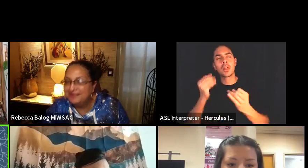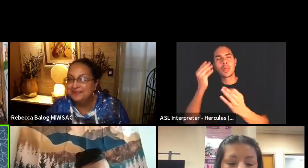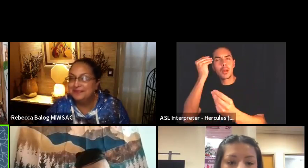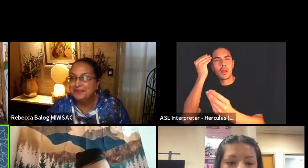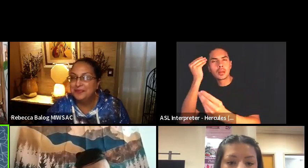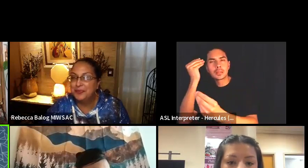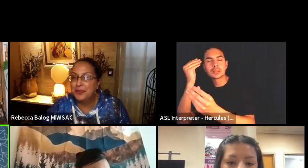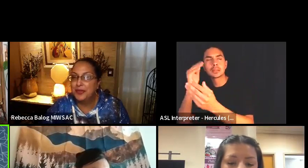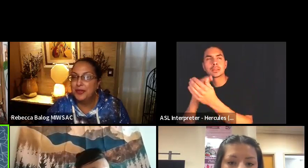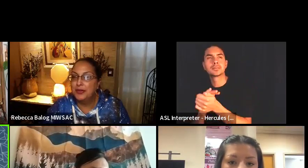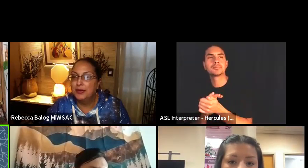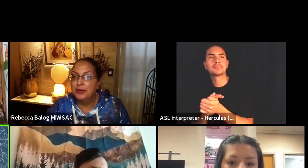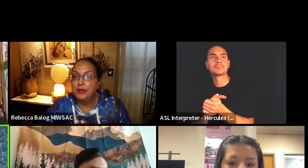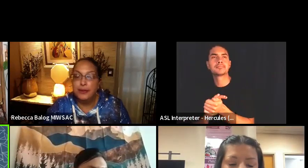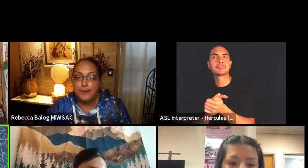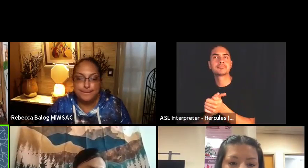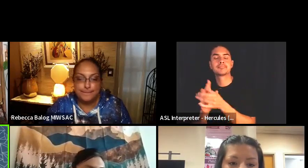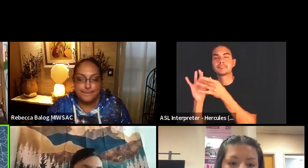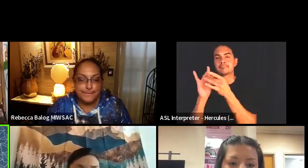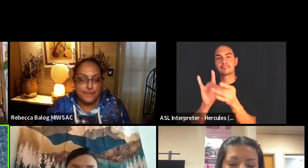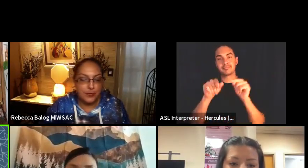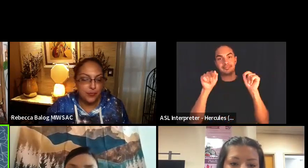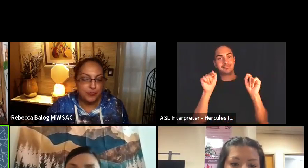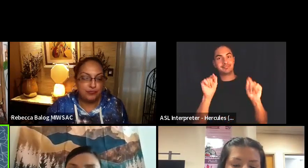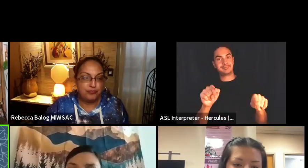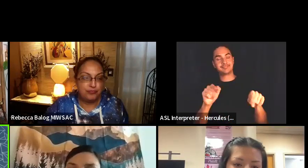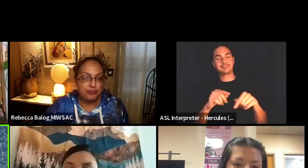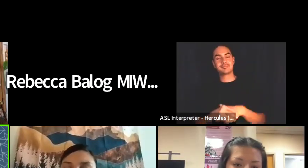thoughts and about this. And